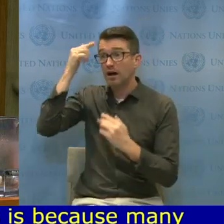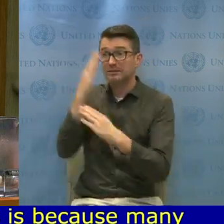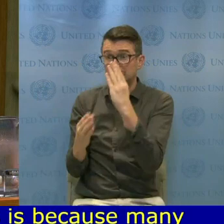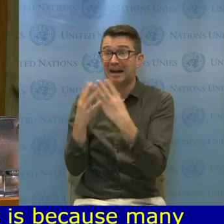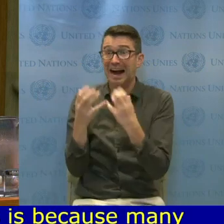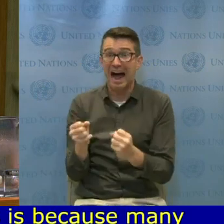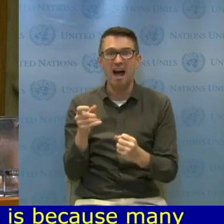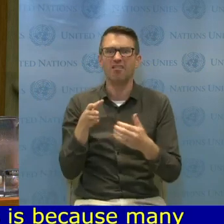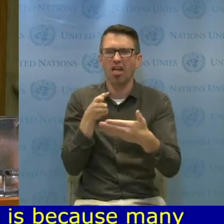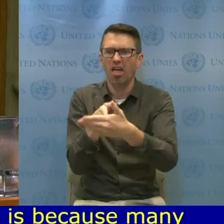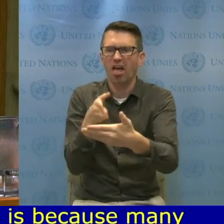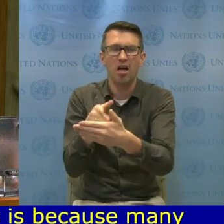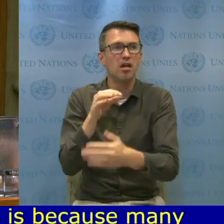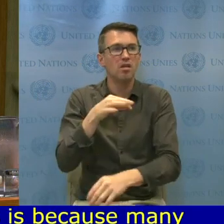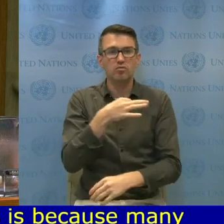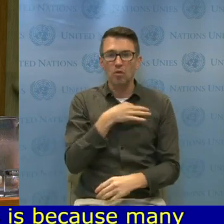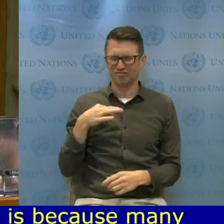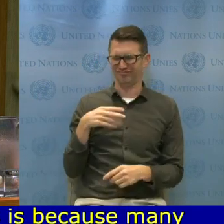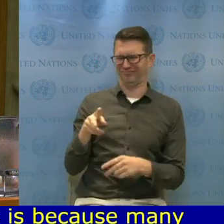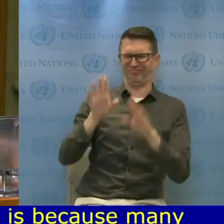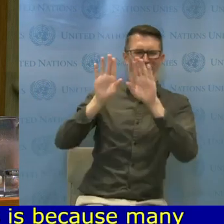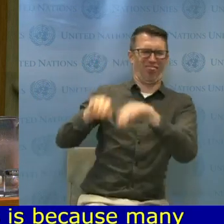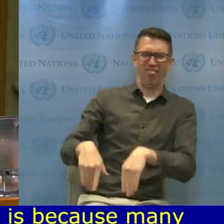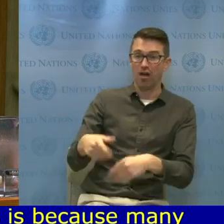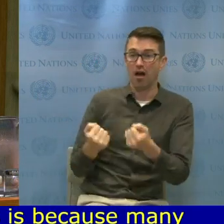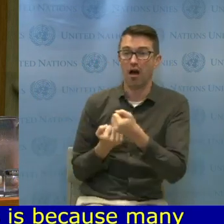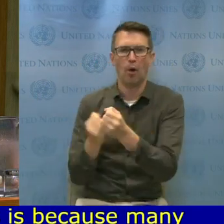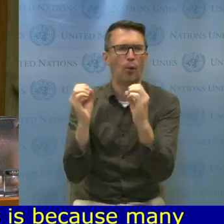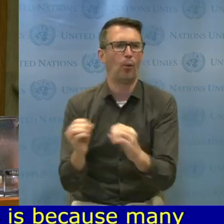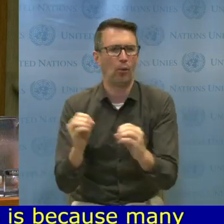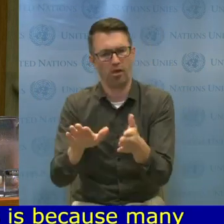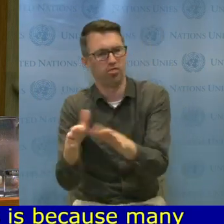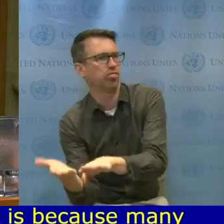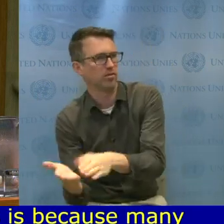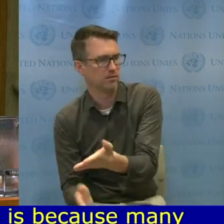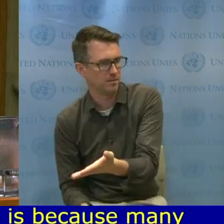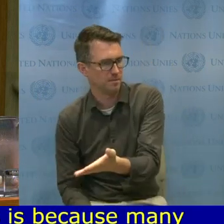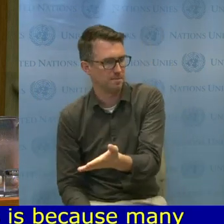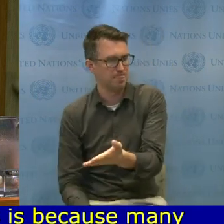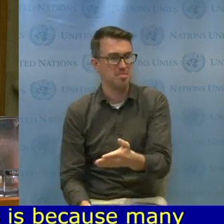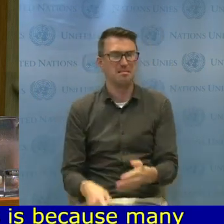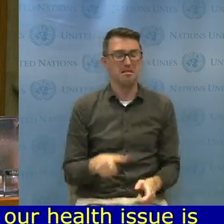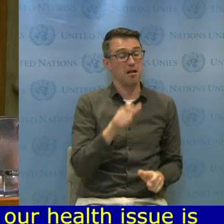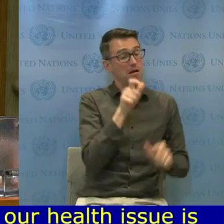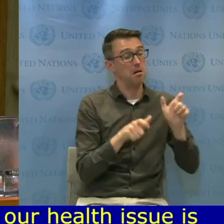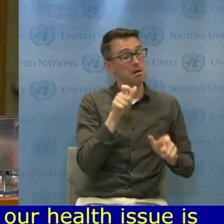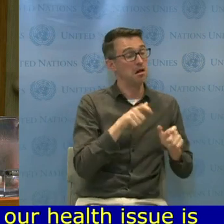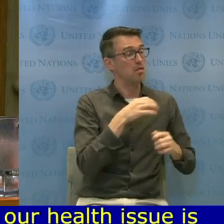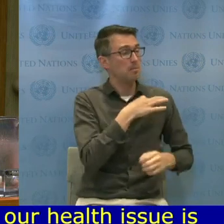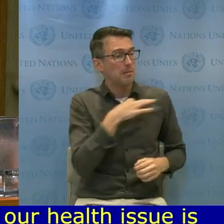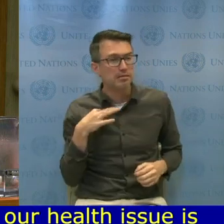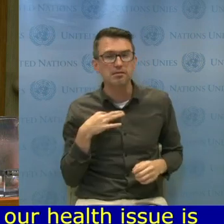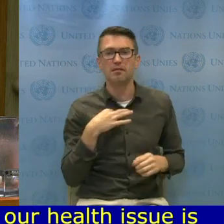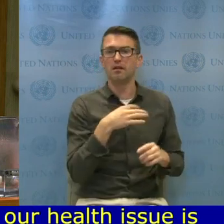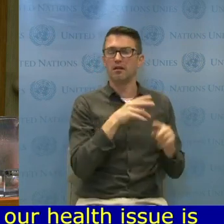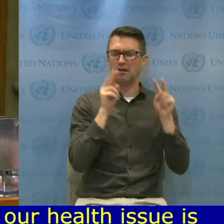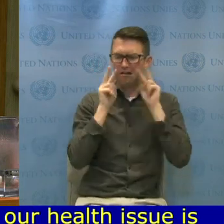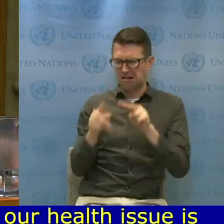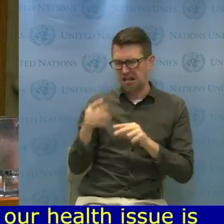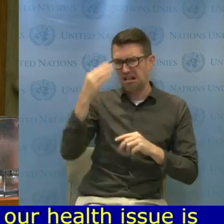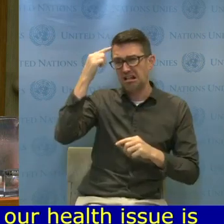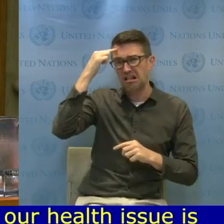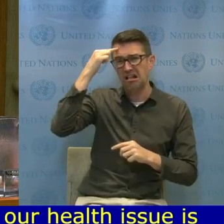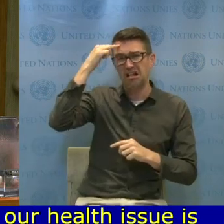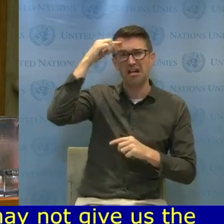may not give us the right treatment. Healthcare professionals are not always trained properly on how to support